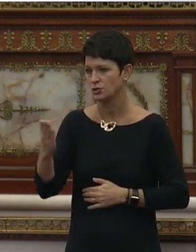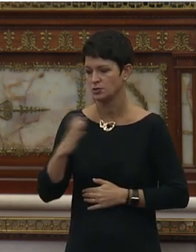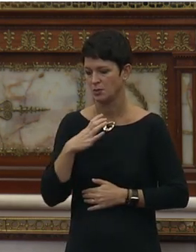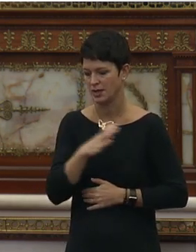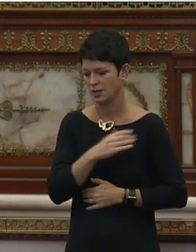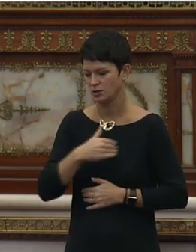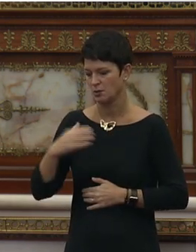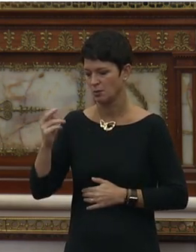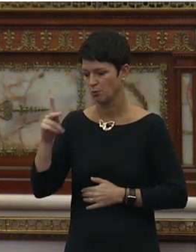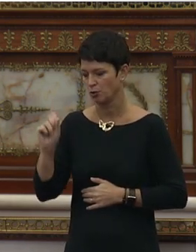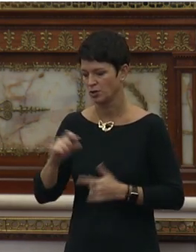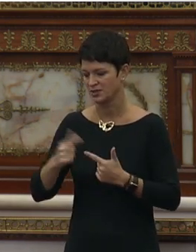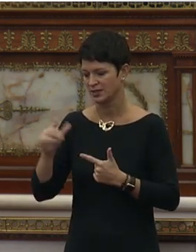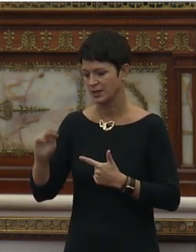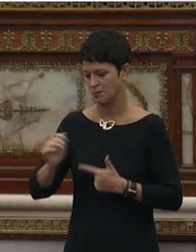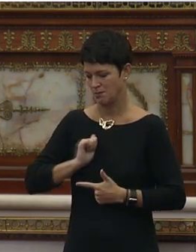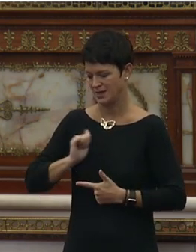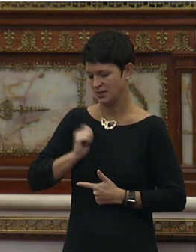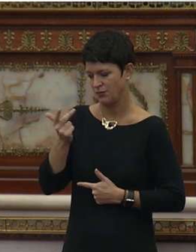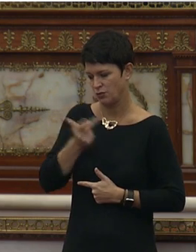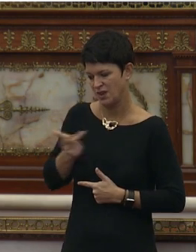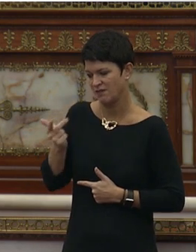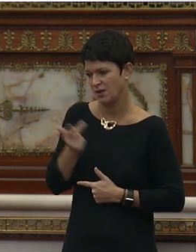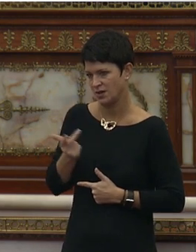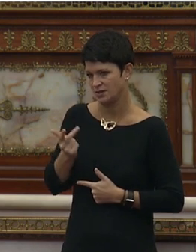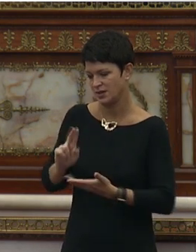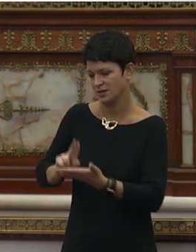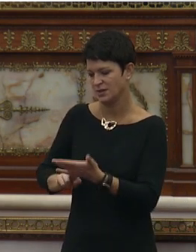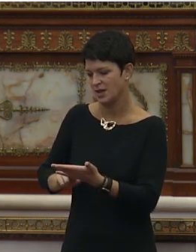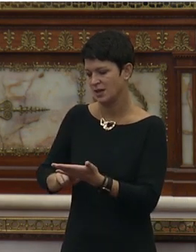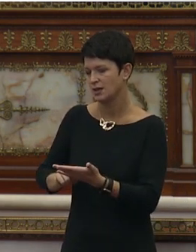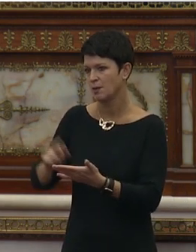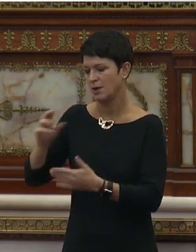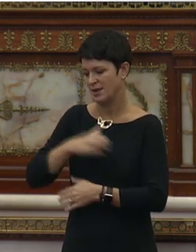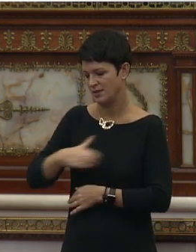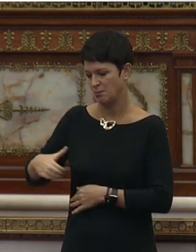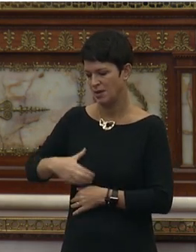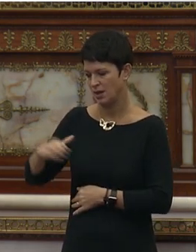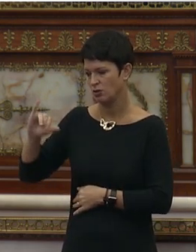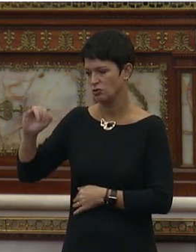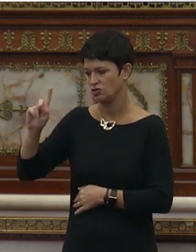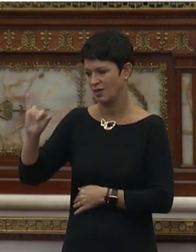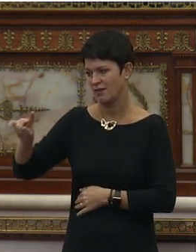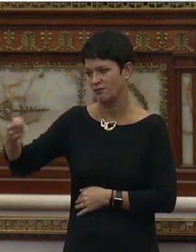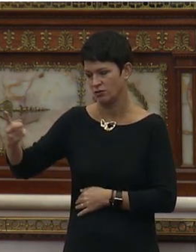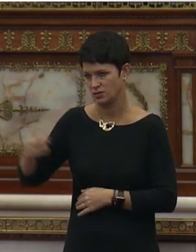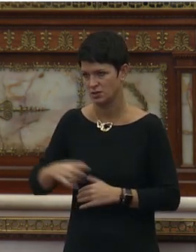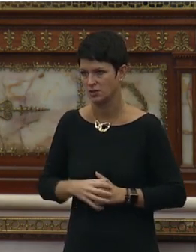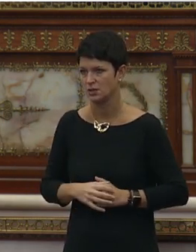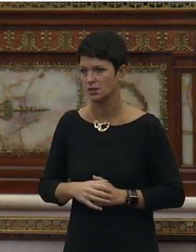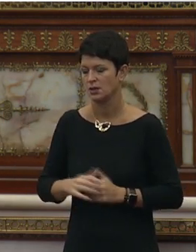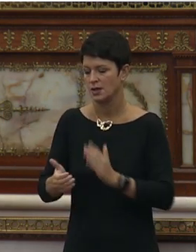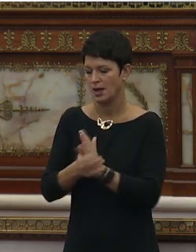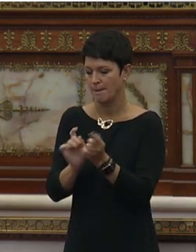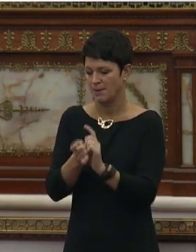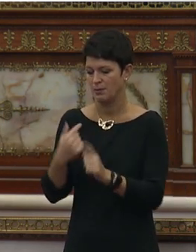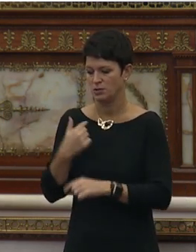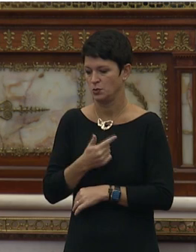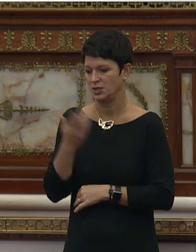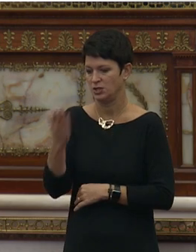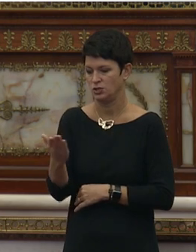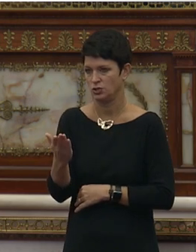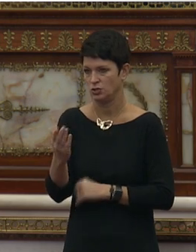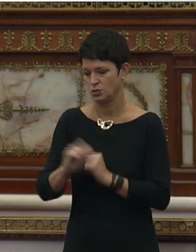Council Members Brooks, Gim, and myself, and was signed into law by Mayor Kenney on July 1st. The amendments we introduced